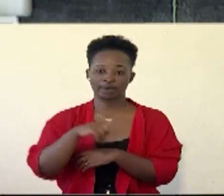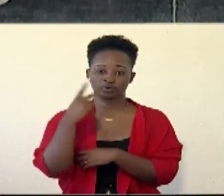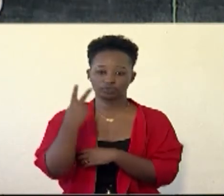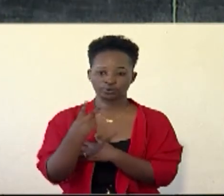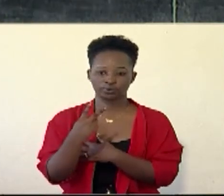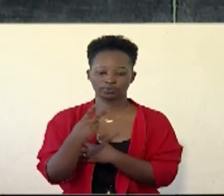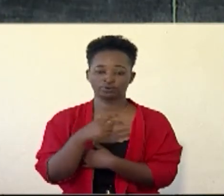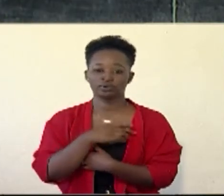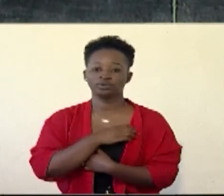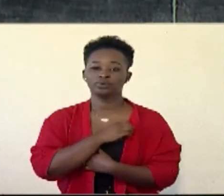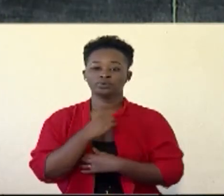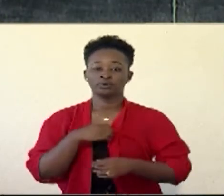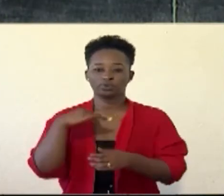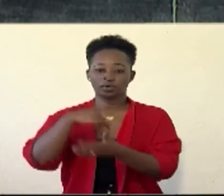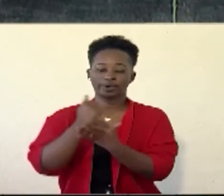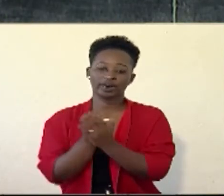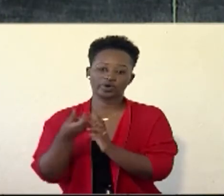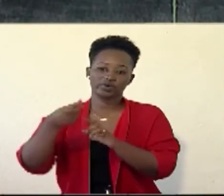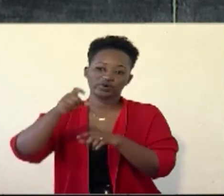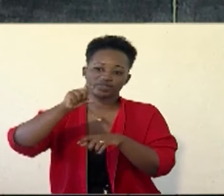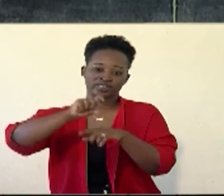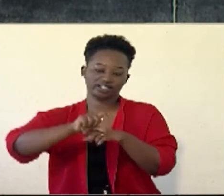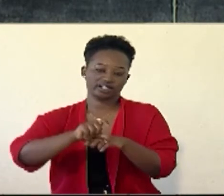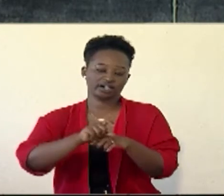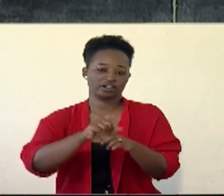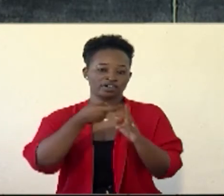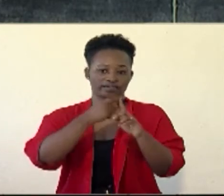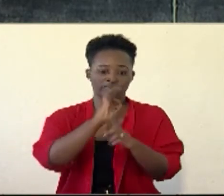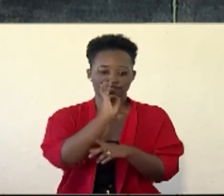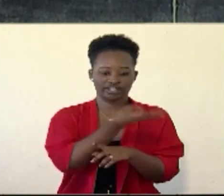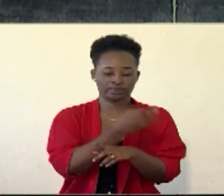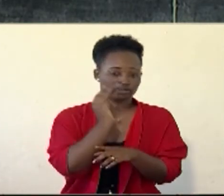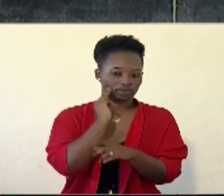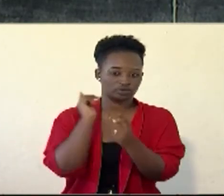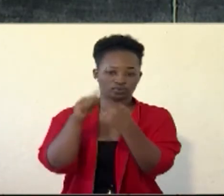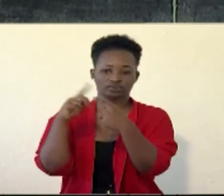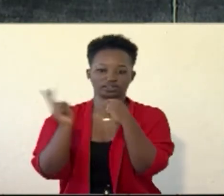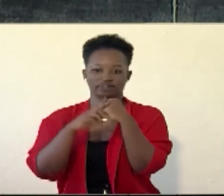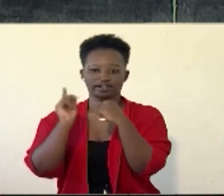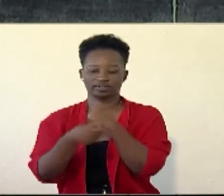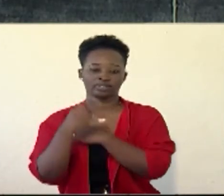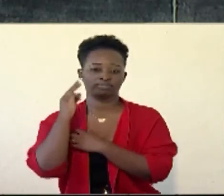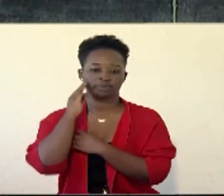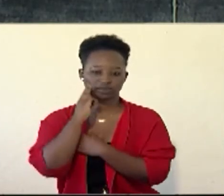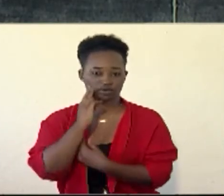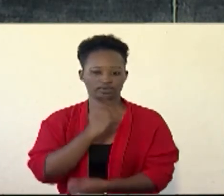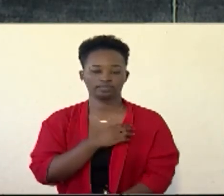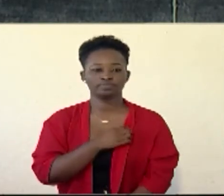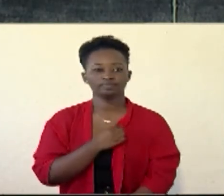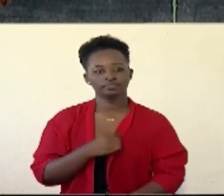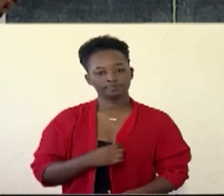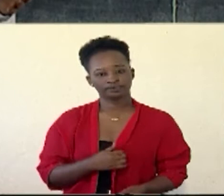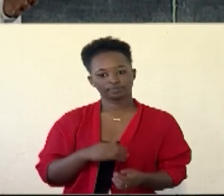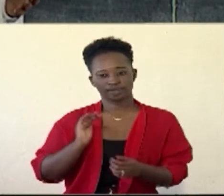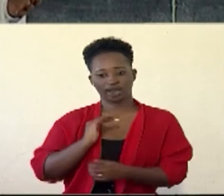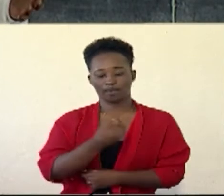it increased from 3,000 million to 7,000 million. That is our income 2. You can